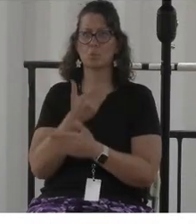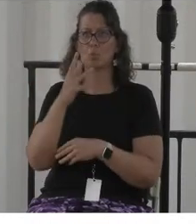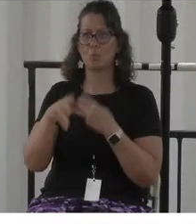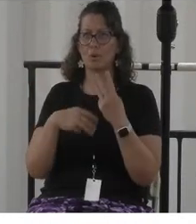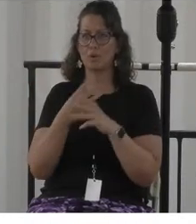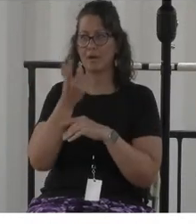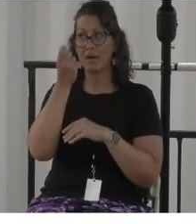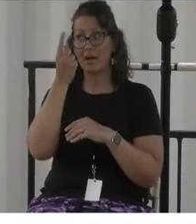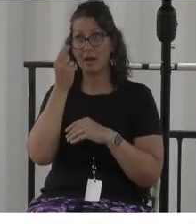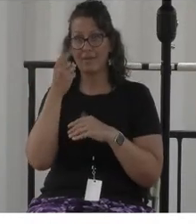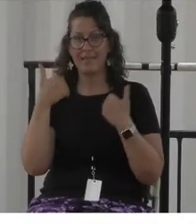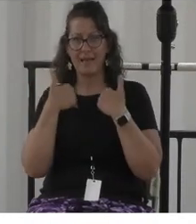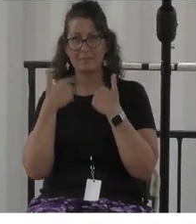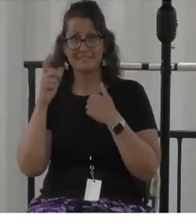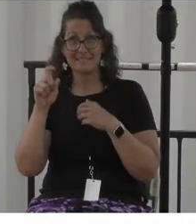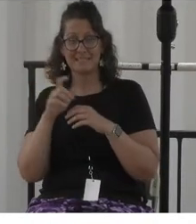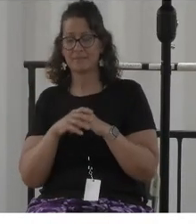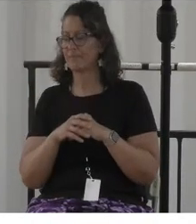animals need.